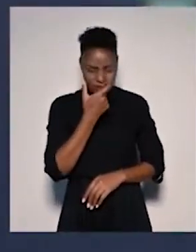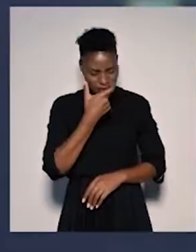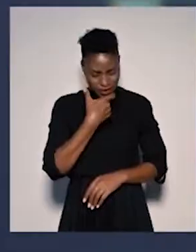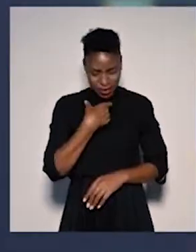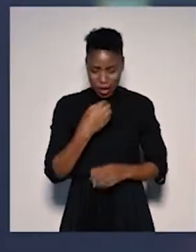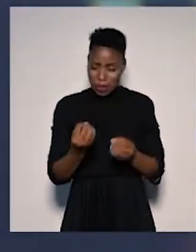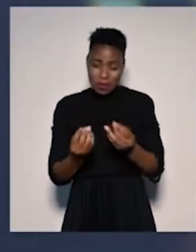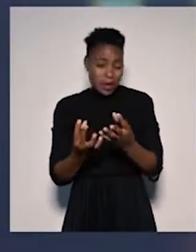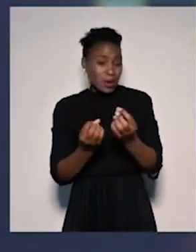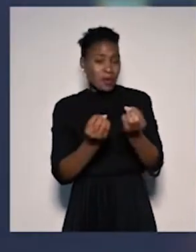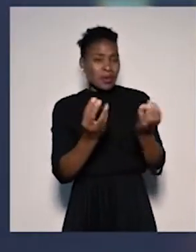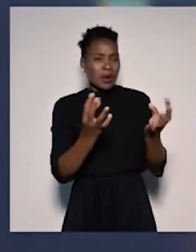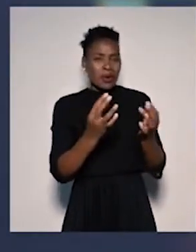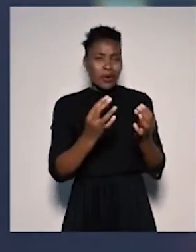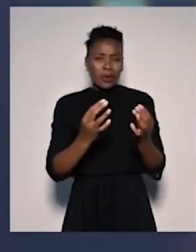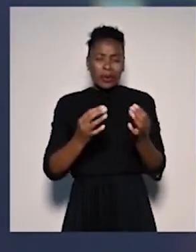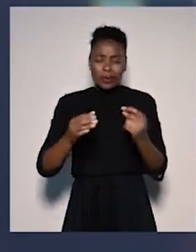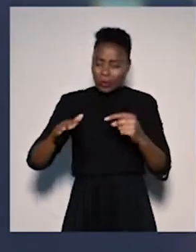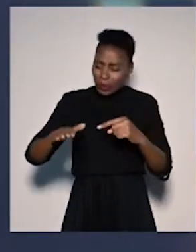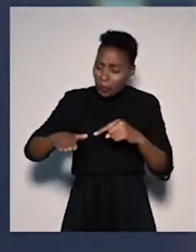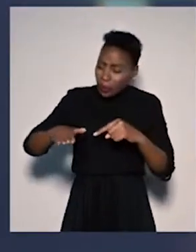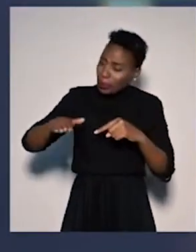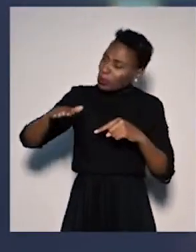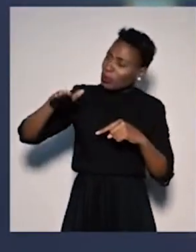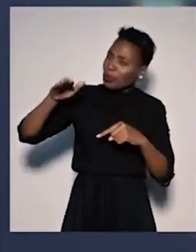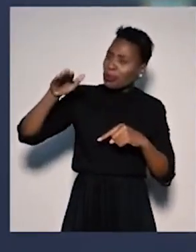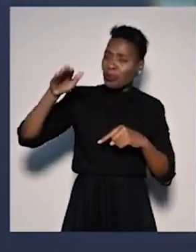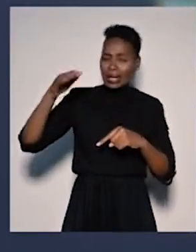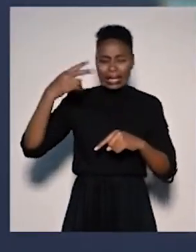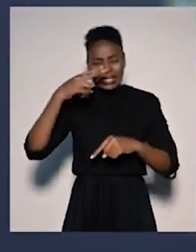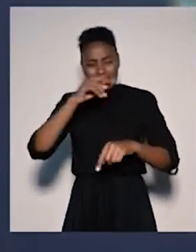of us, we grew up, you know, seeing our friends go into this.